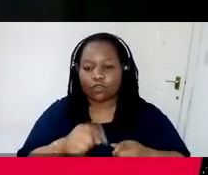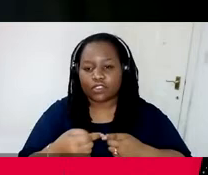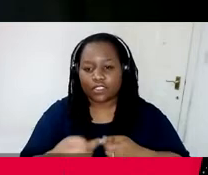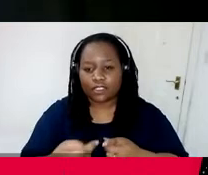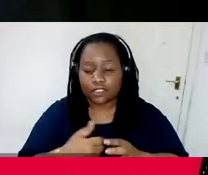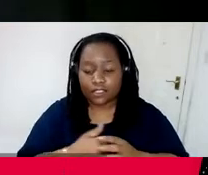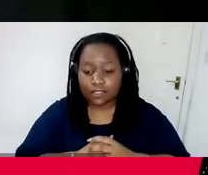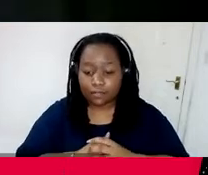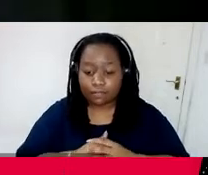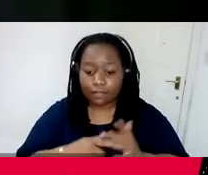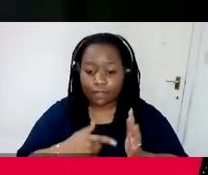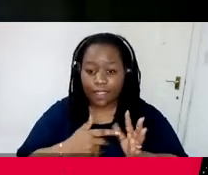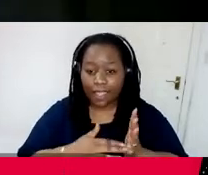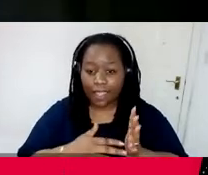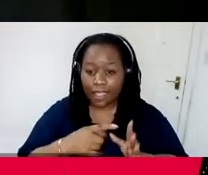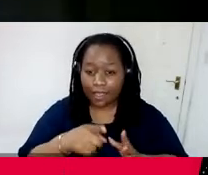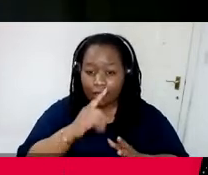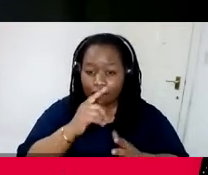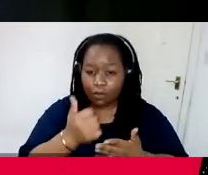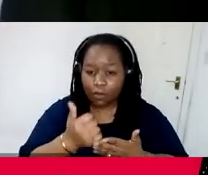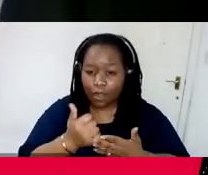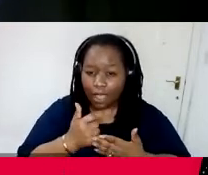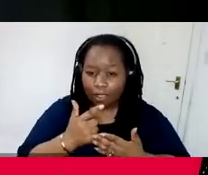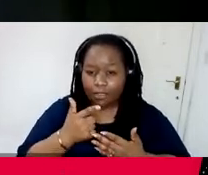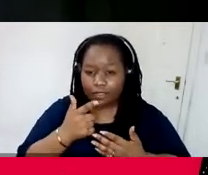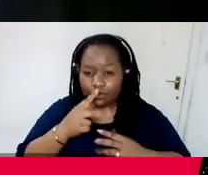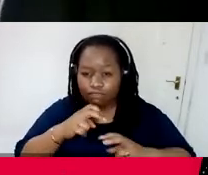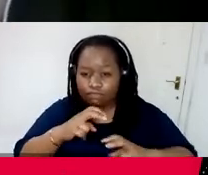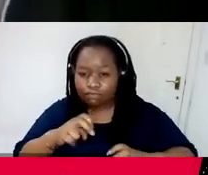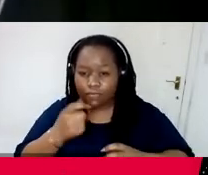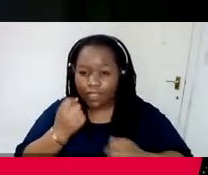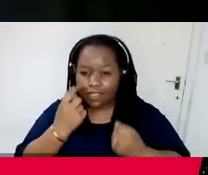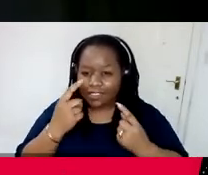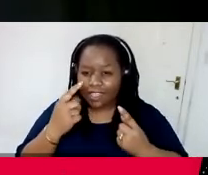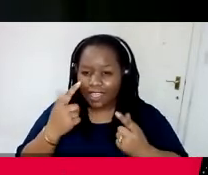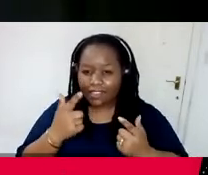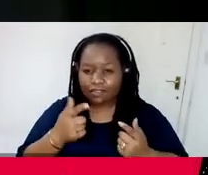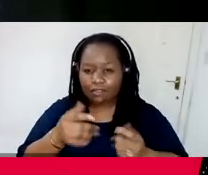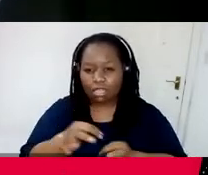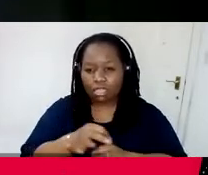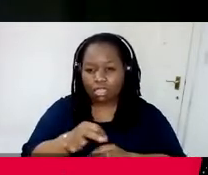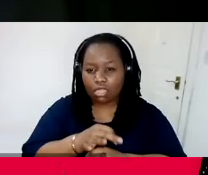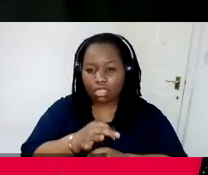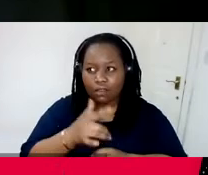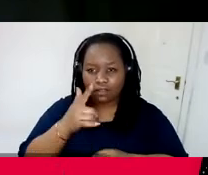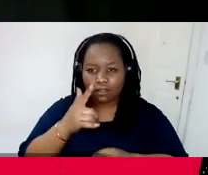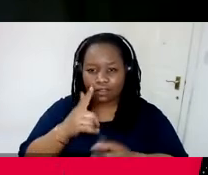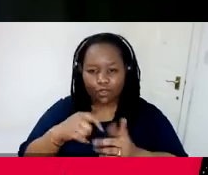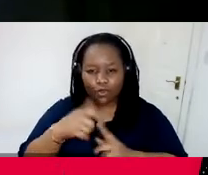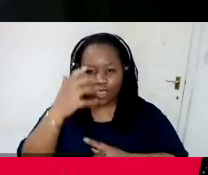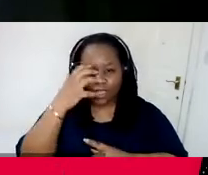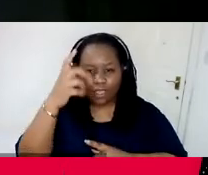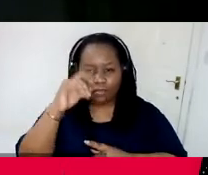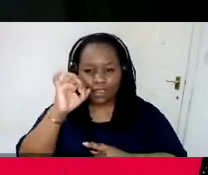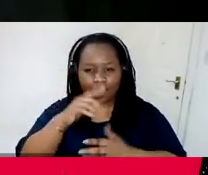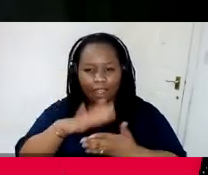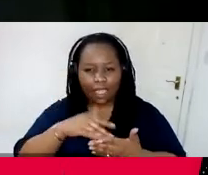Lastly, Anna's going to help us unpick some of those myths and layers of double talk around what the UK government says and what it does.